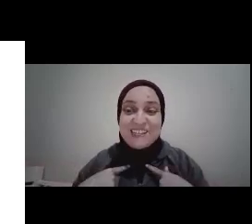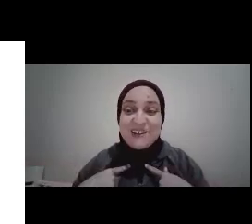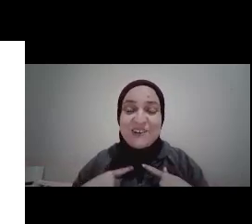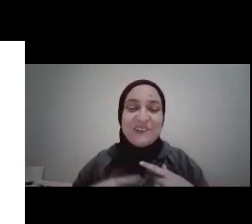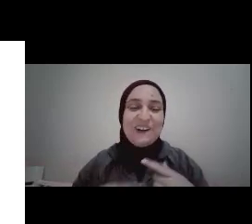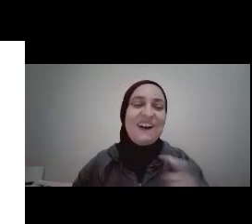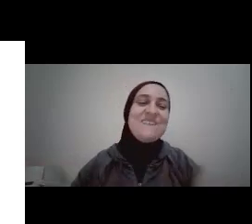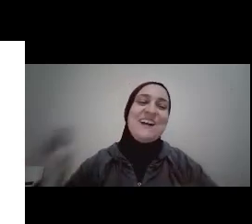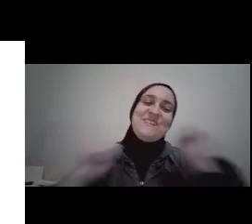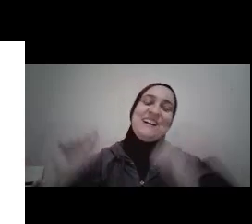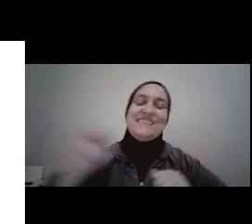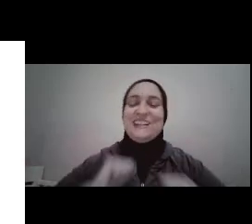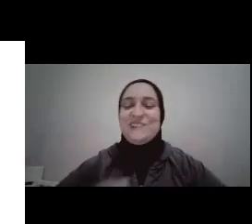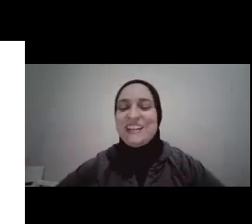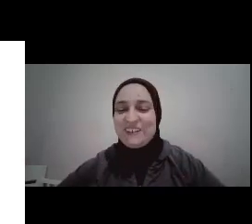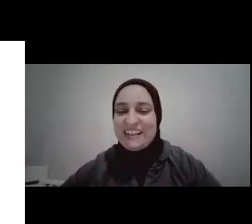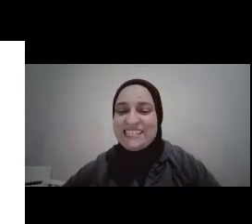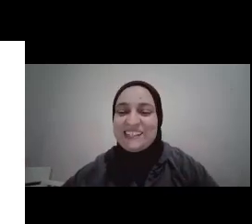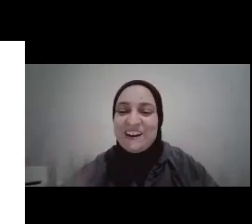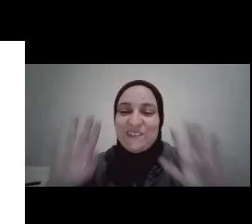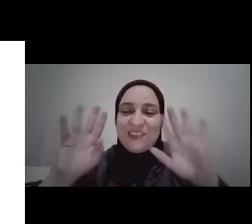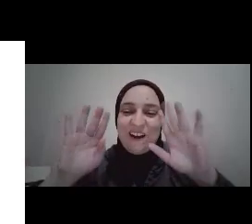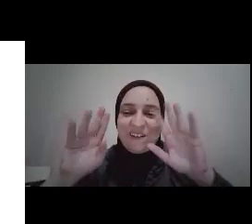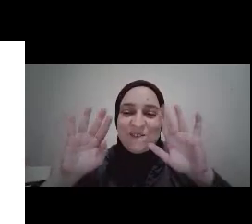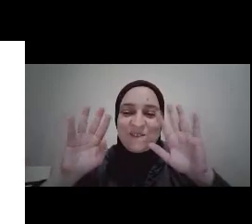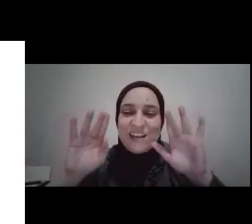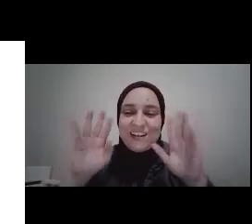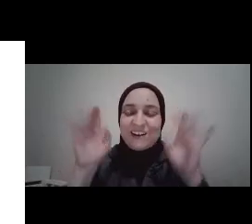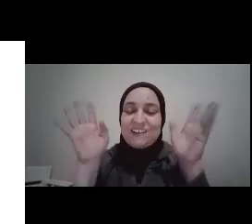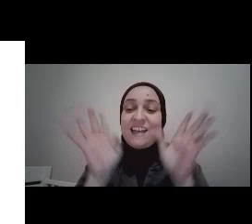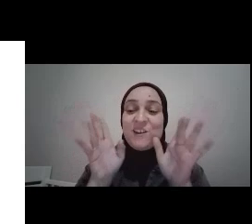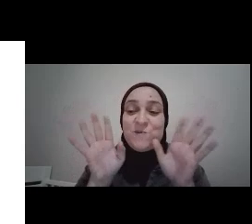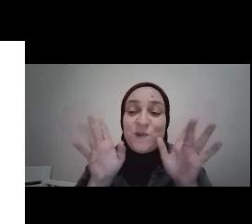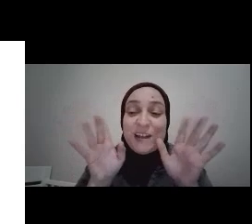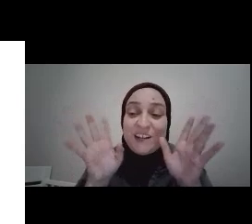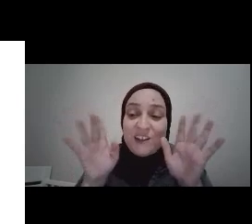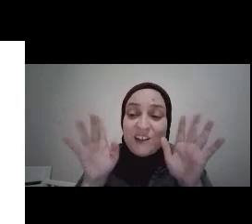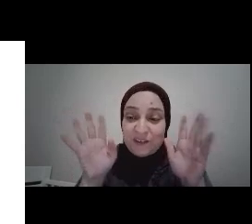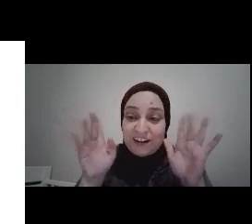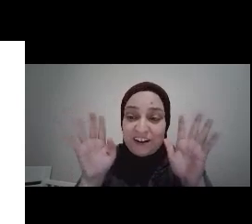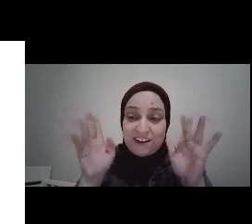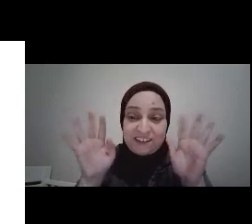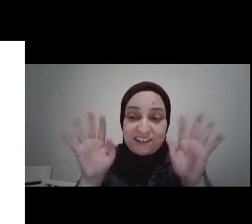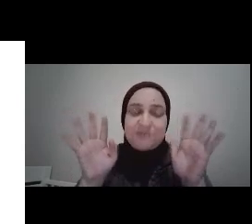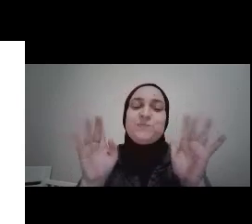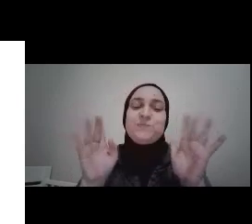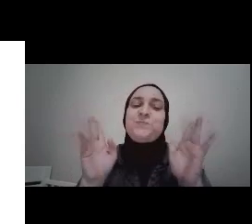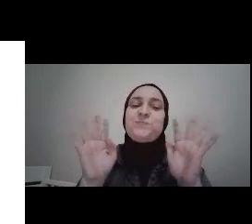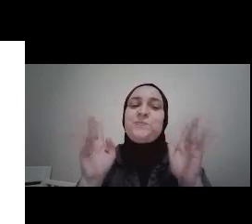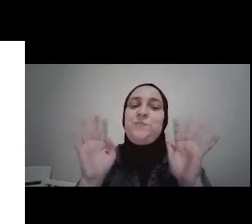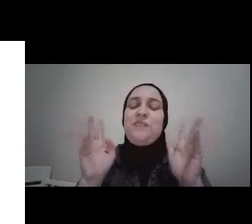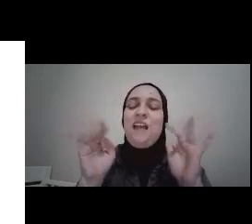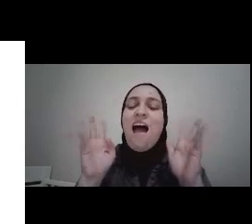Me too. All right, friends, here we go. Let's start with our fingers. Can you wiggle your fingers?